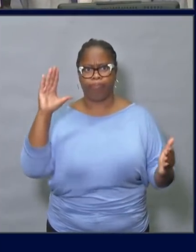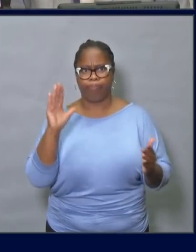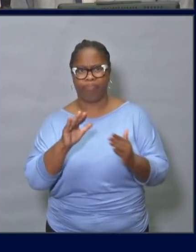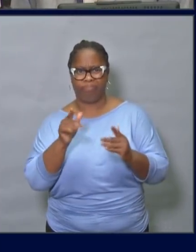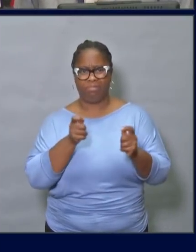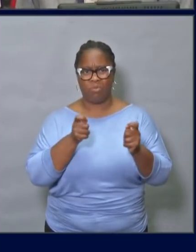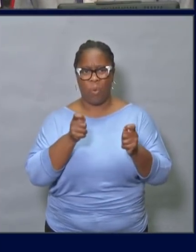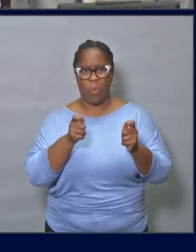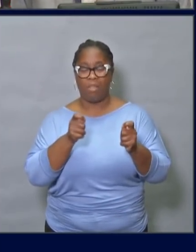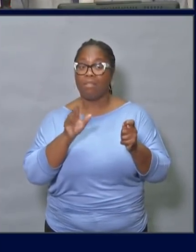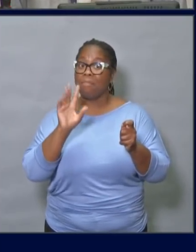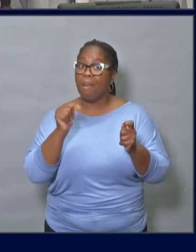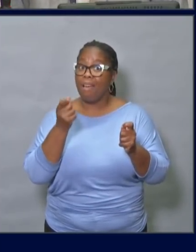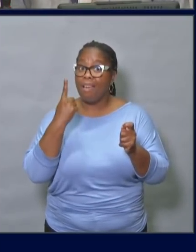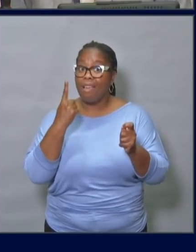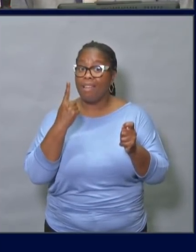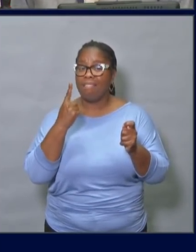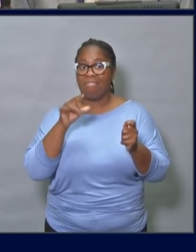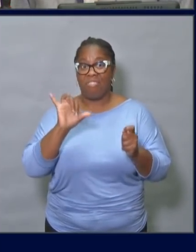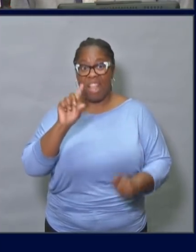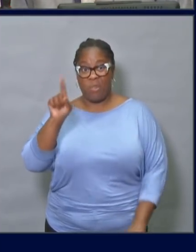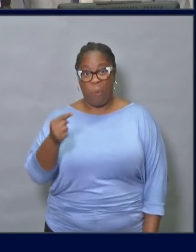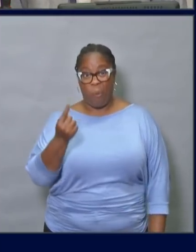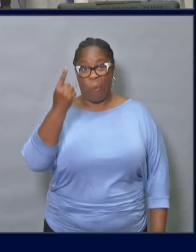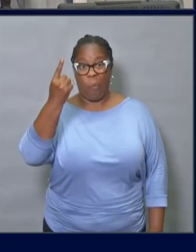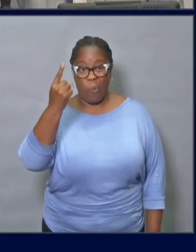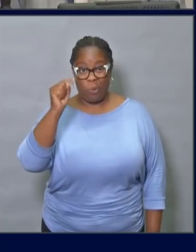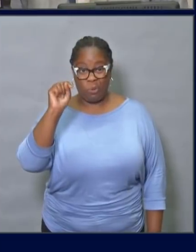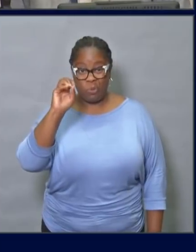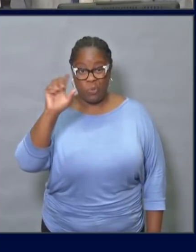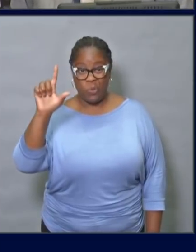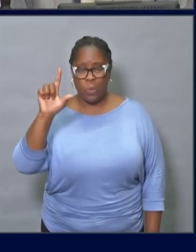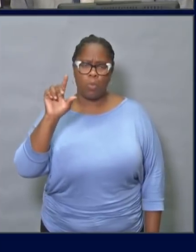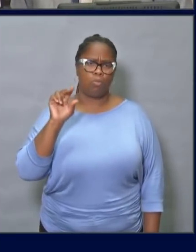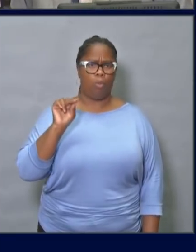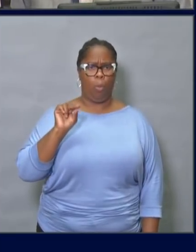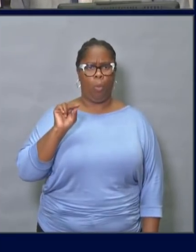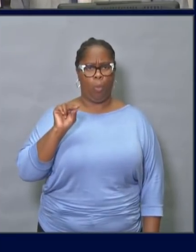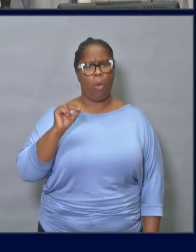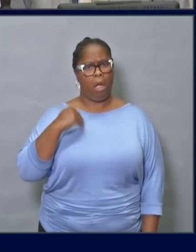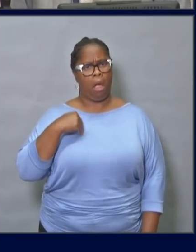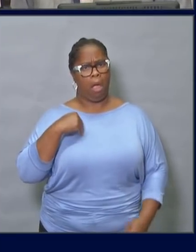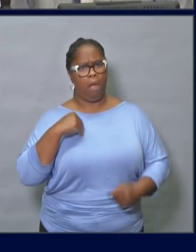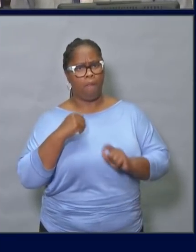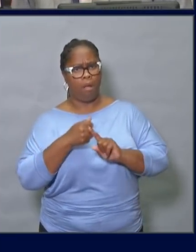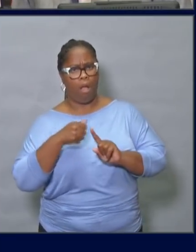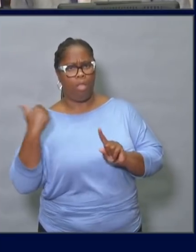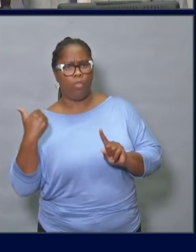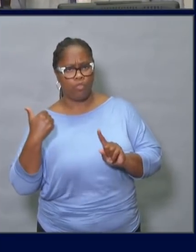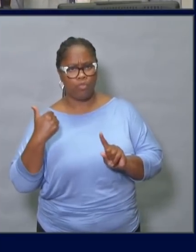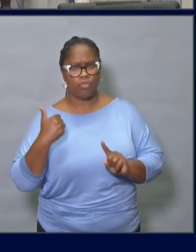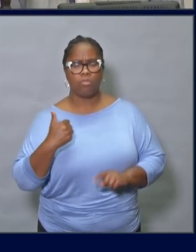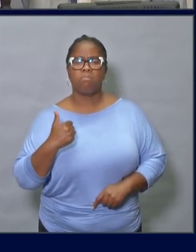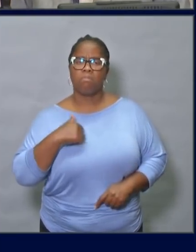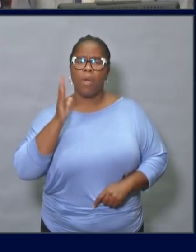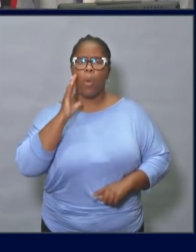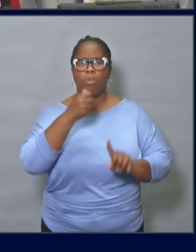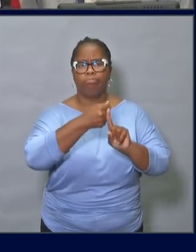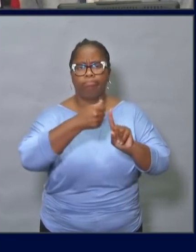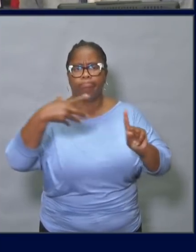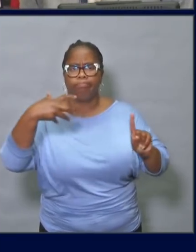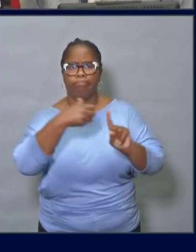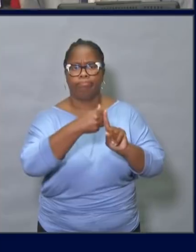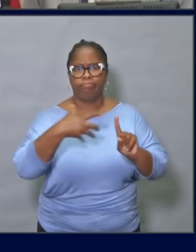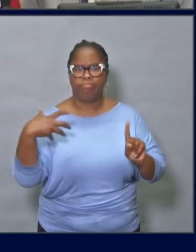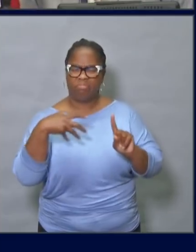not and should not be the only tool we use. I'd like to provide some details to increase everyone's